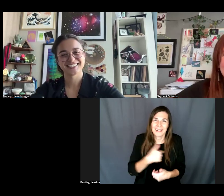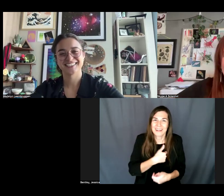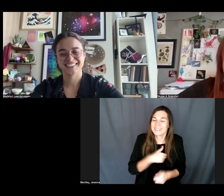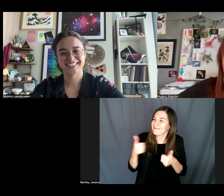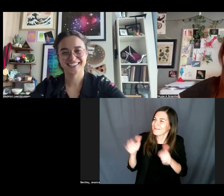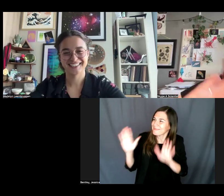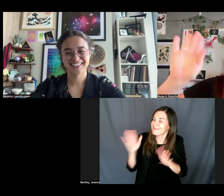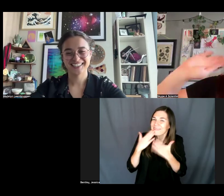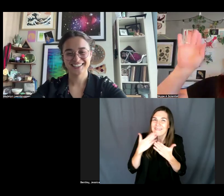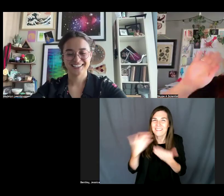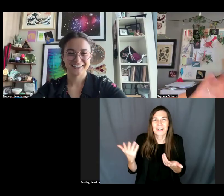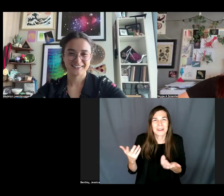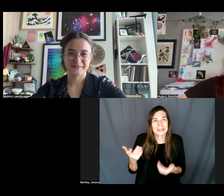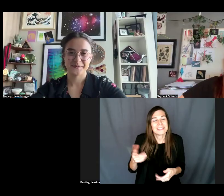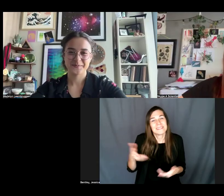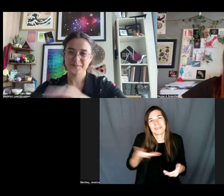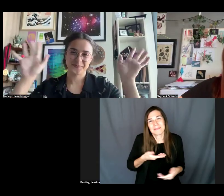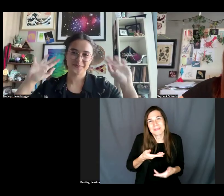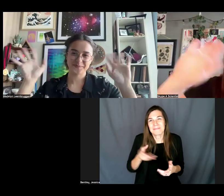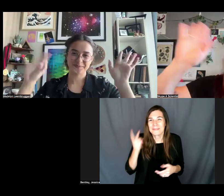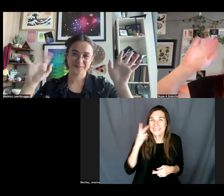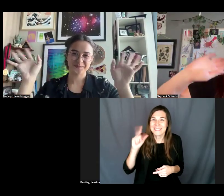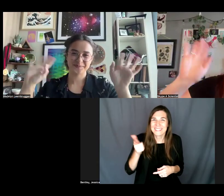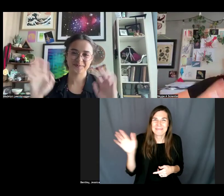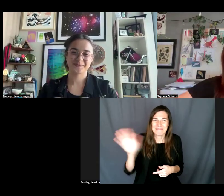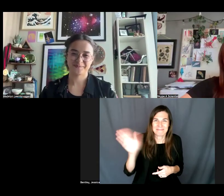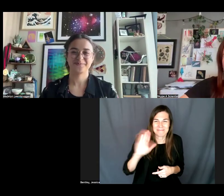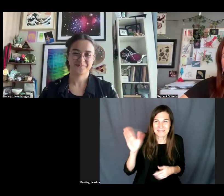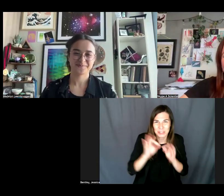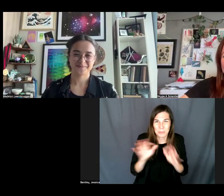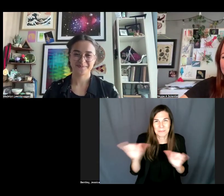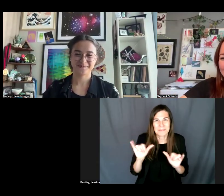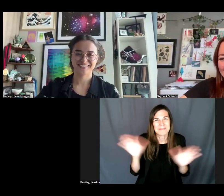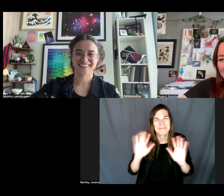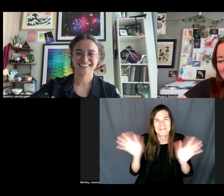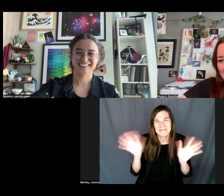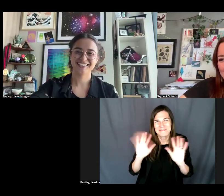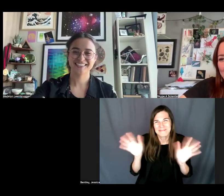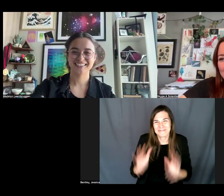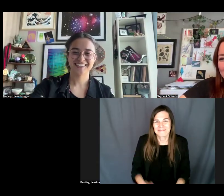Awesome. Thank you. We'll see you later. Thank you, Jessica, as well. Bye.